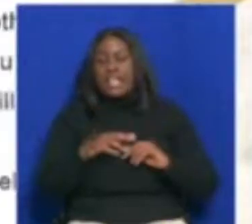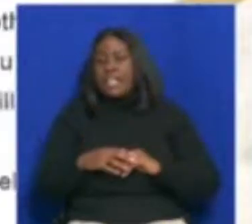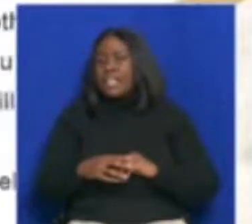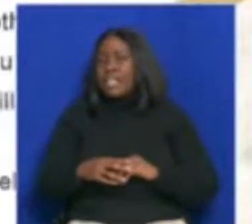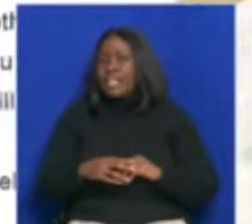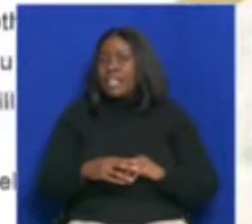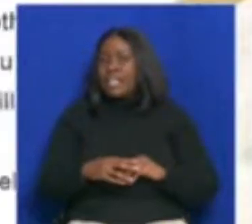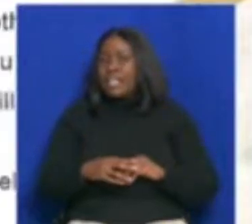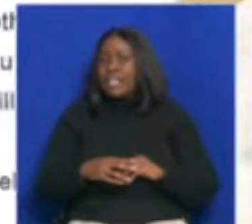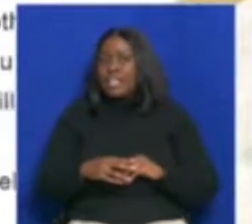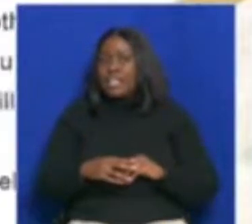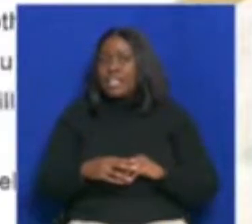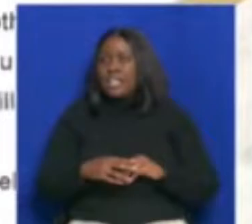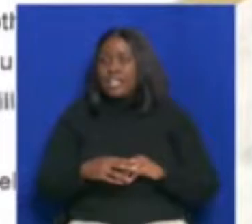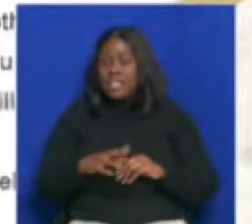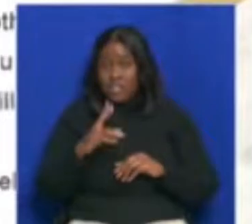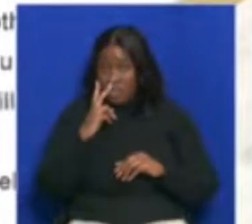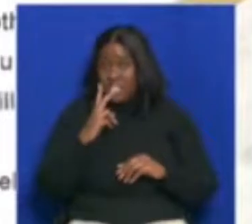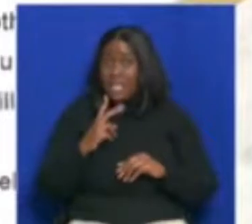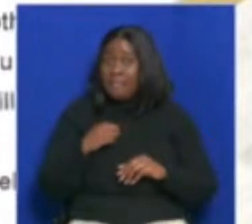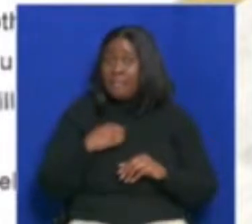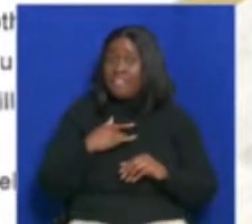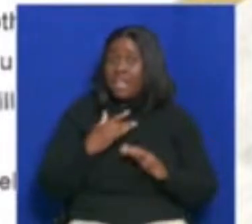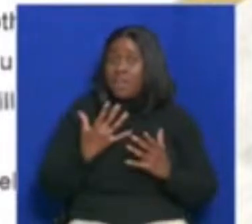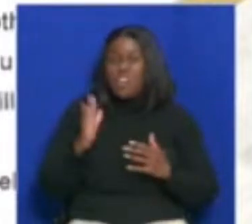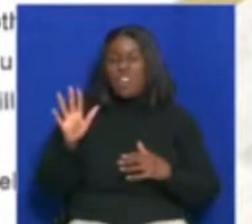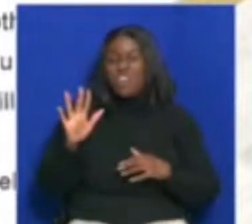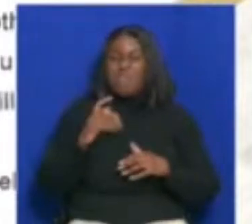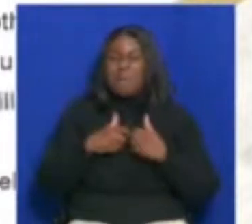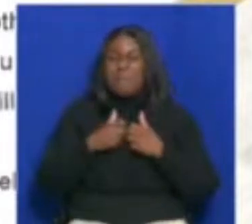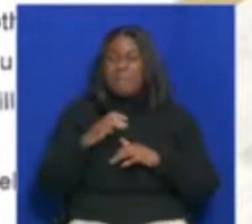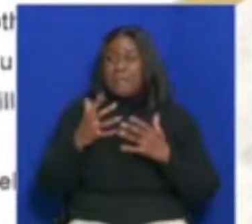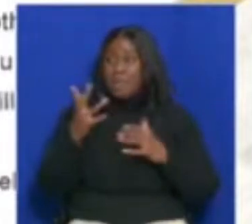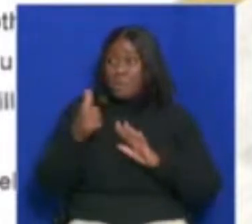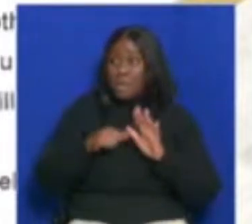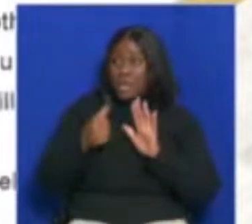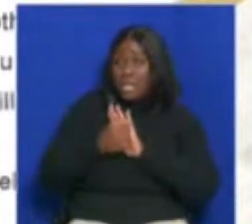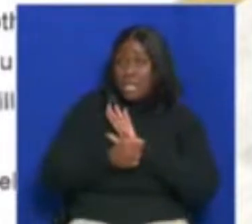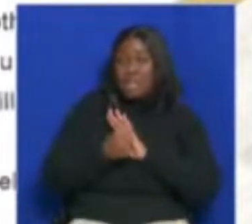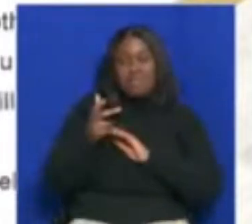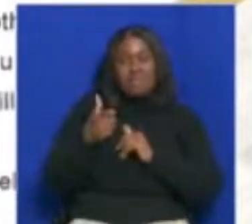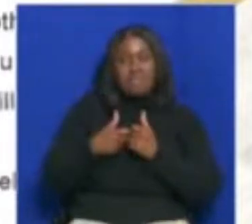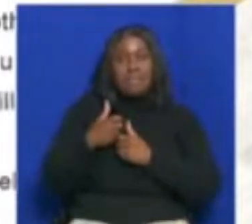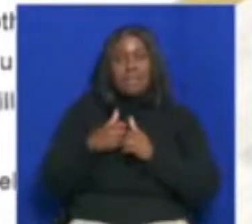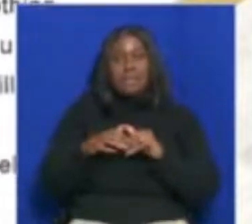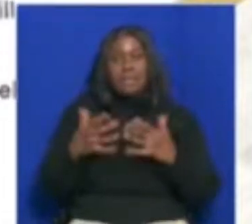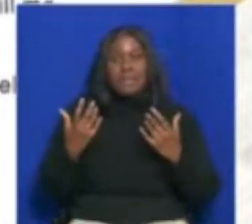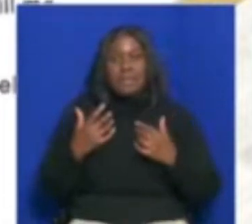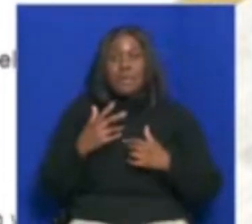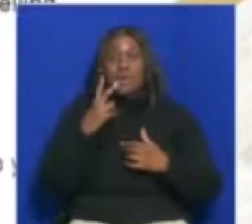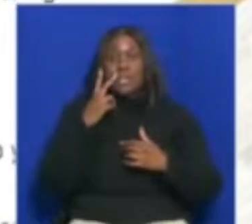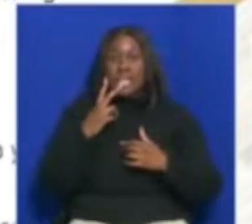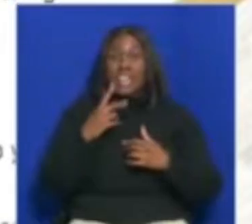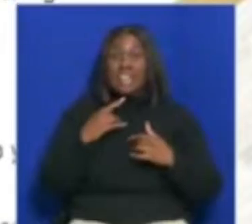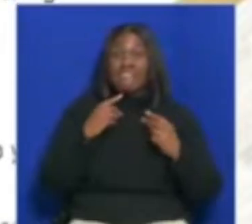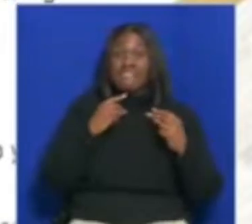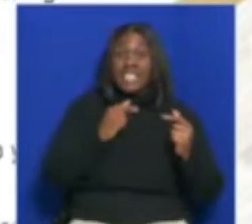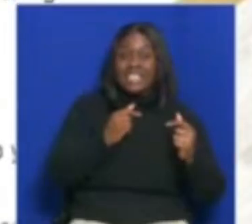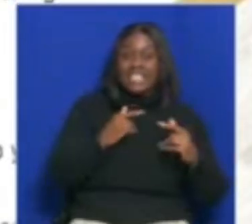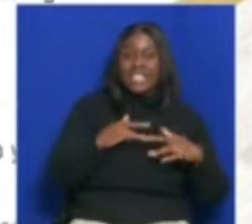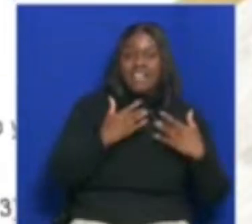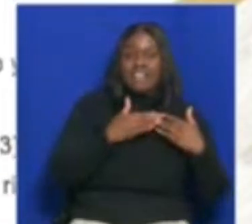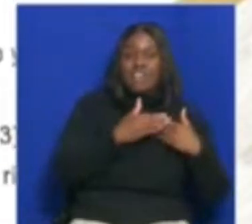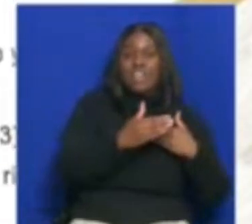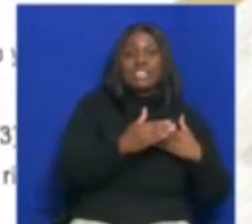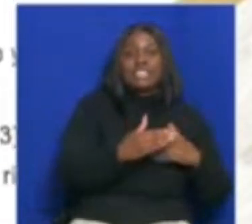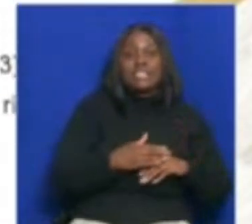that. No flop, you want to kill me, right? No flop. The fastest live the longest, right? Lekker. And Clive